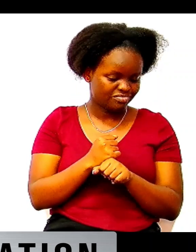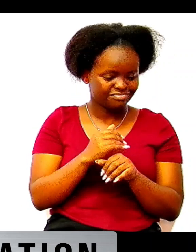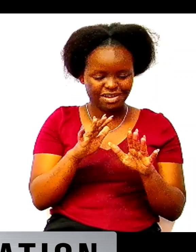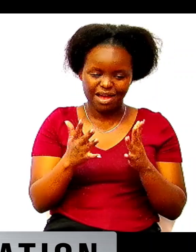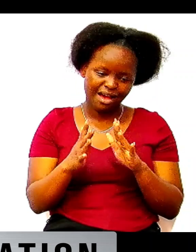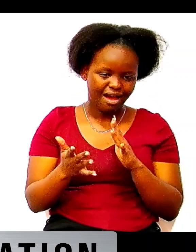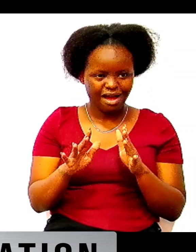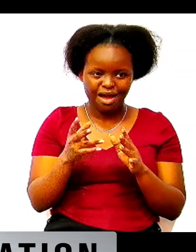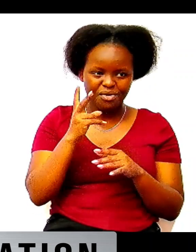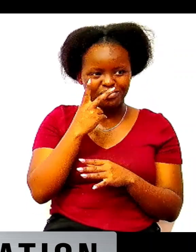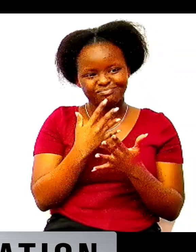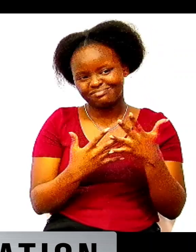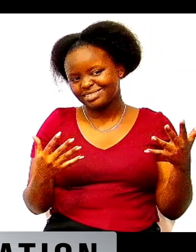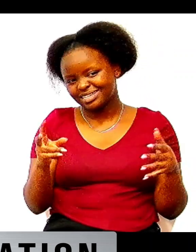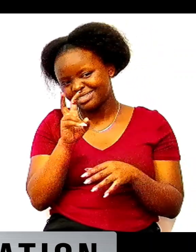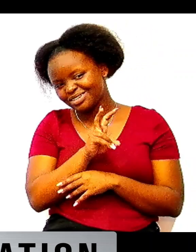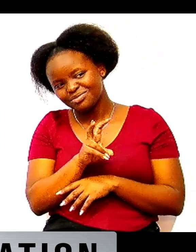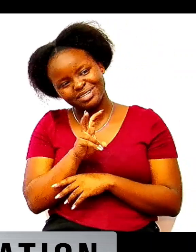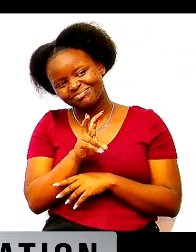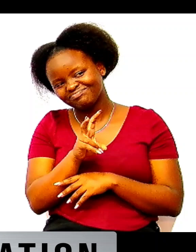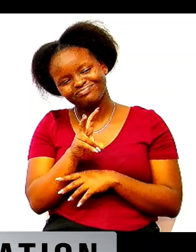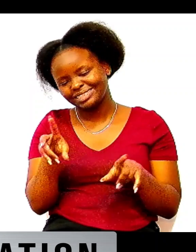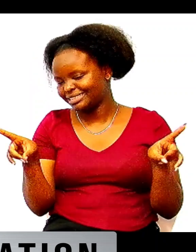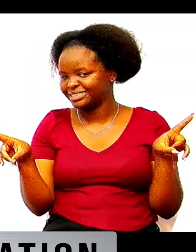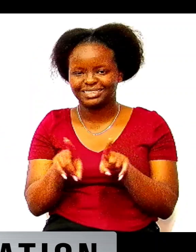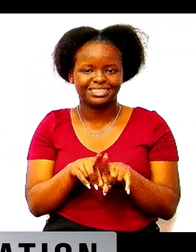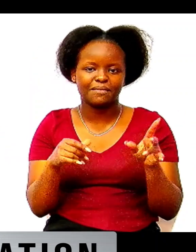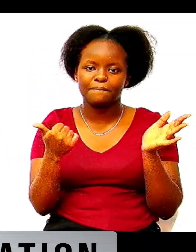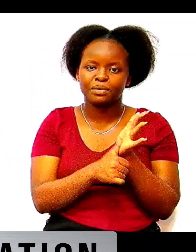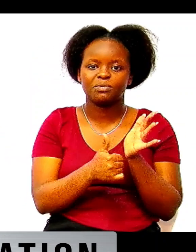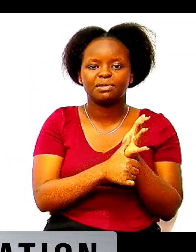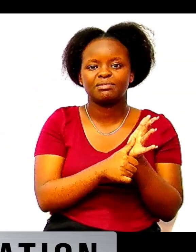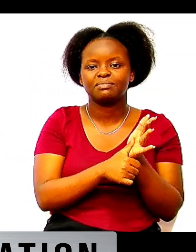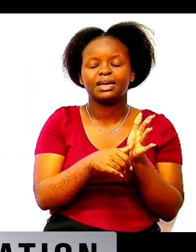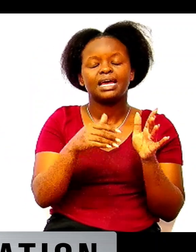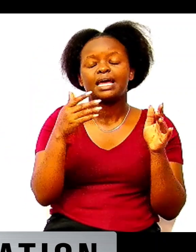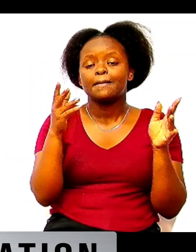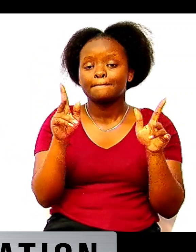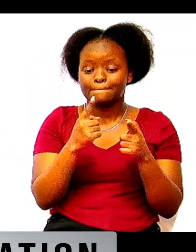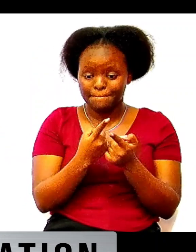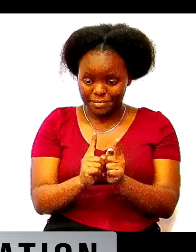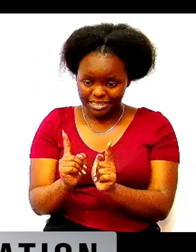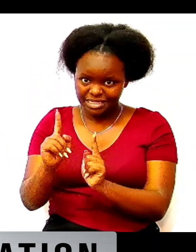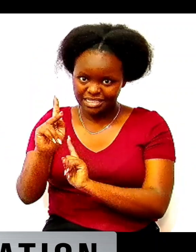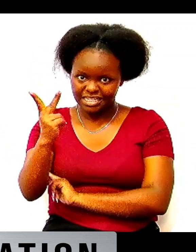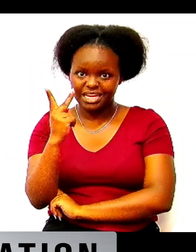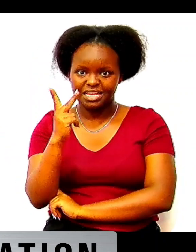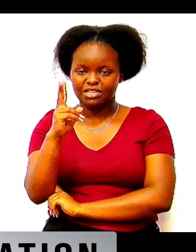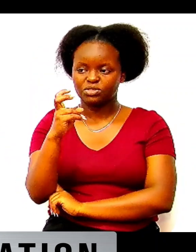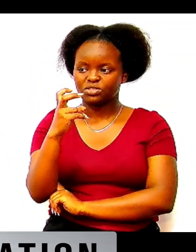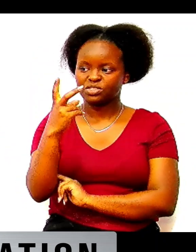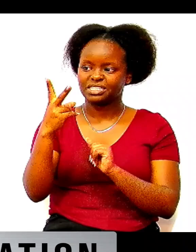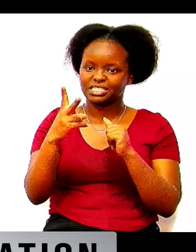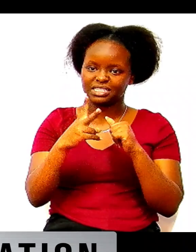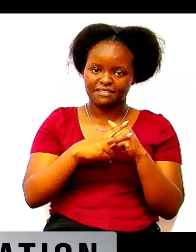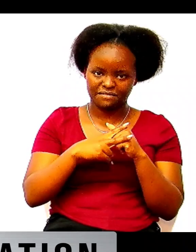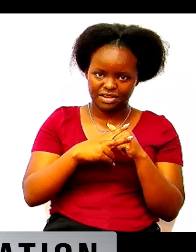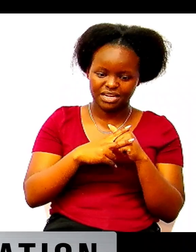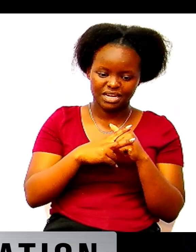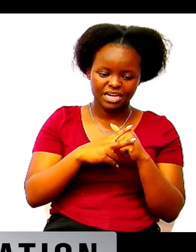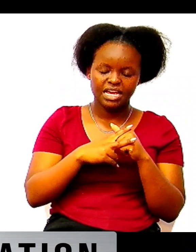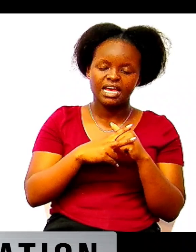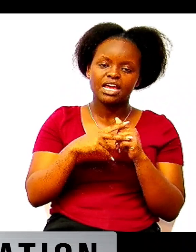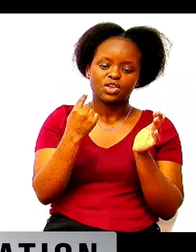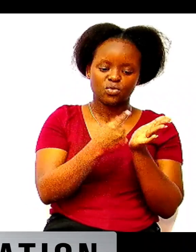not be, it looks like more of the same there. But in Kenya, 2027, in Uganda, there's 2026, and then in Kenya,